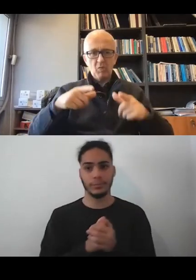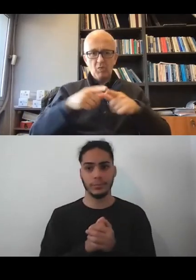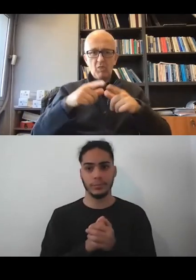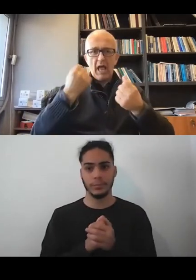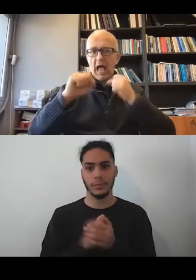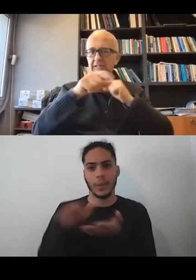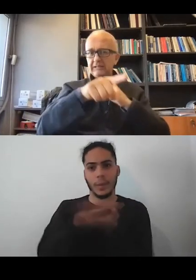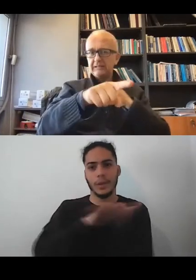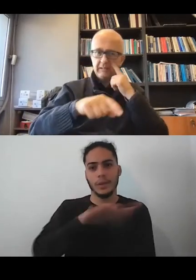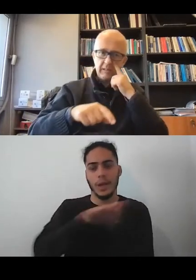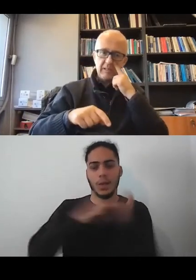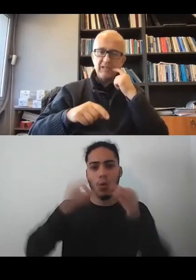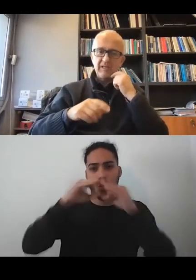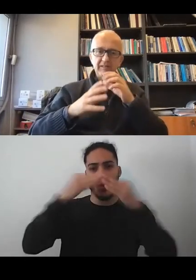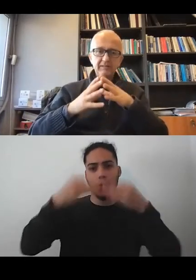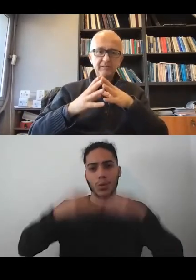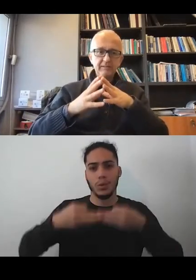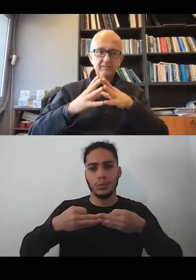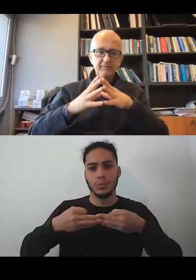platform,